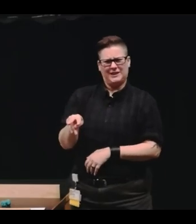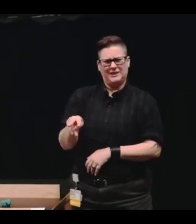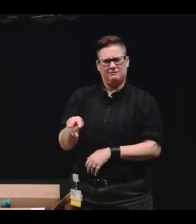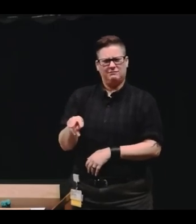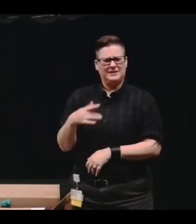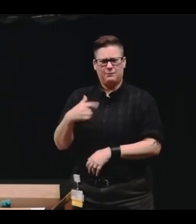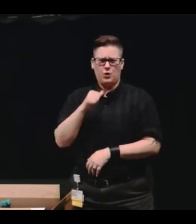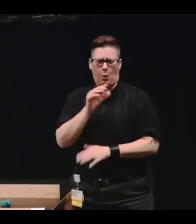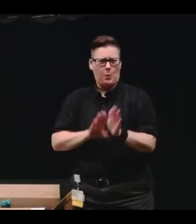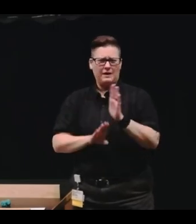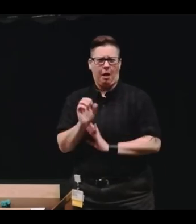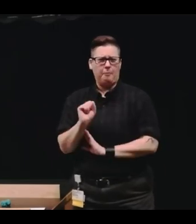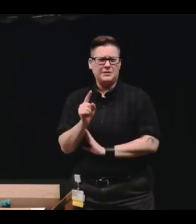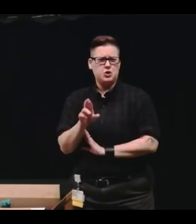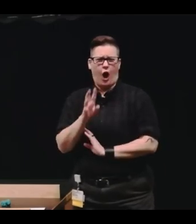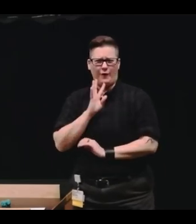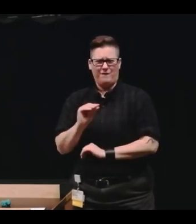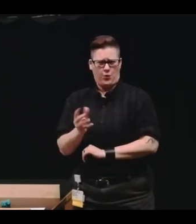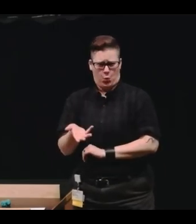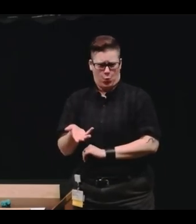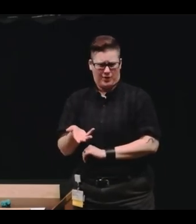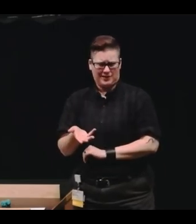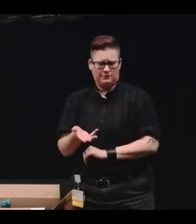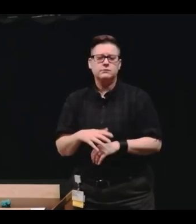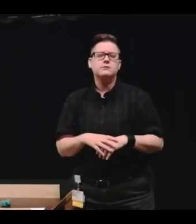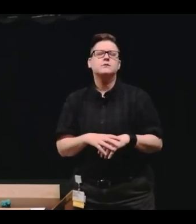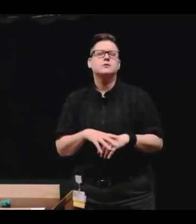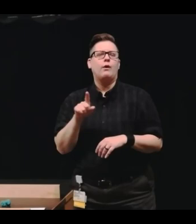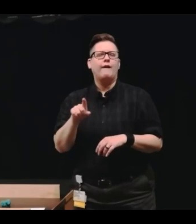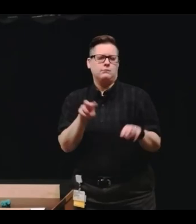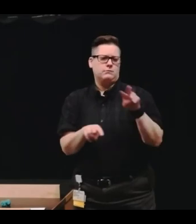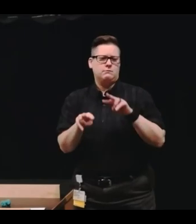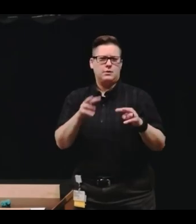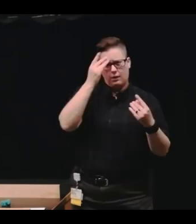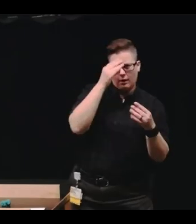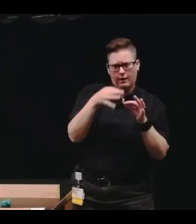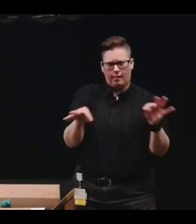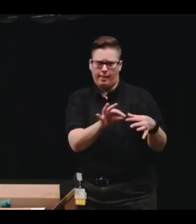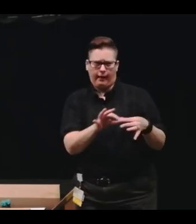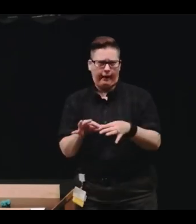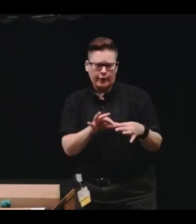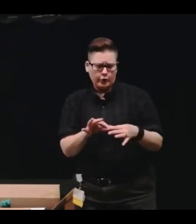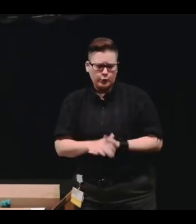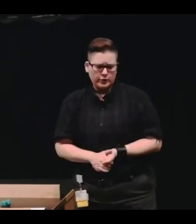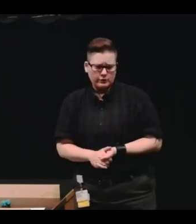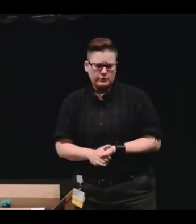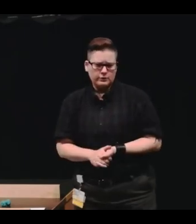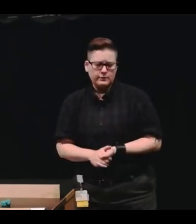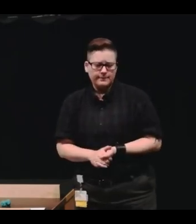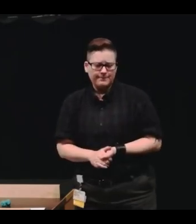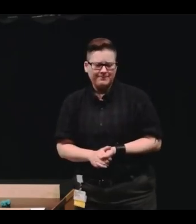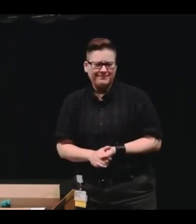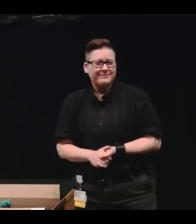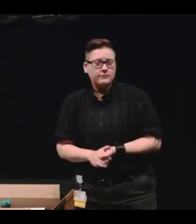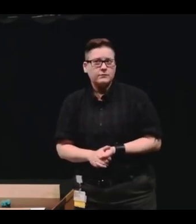acquired stutters. The other thing is, as you do your cognitive and language evaluation, you may pick up instances where that stutter is completely gone,